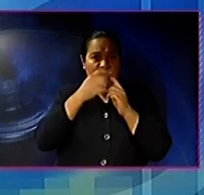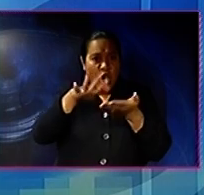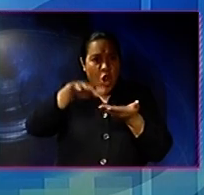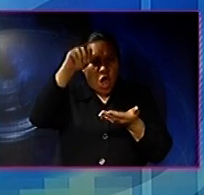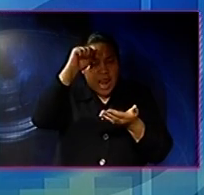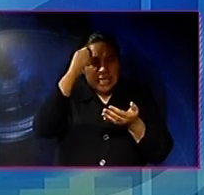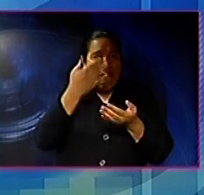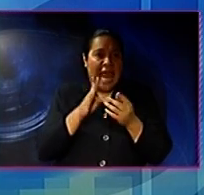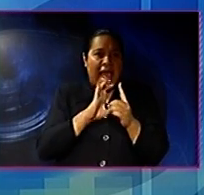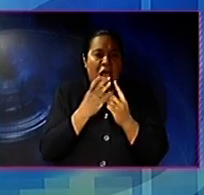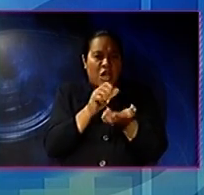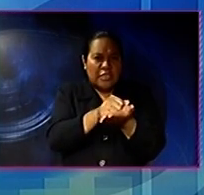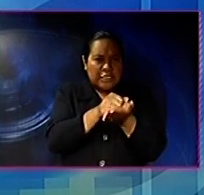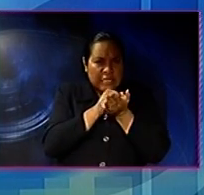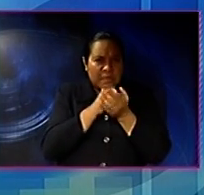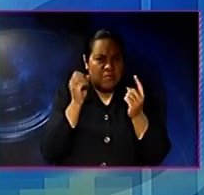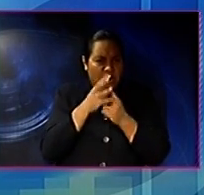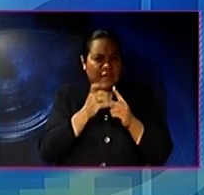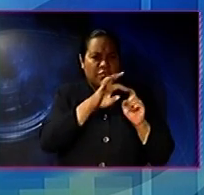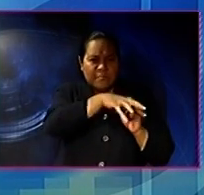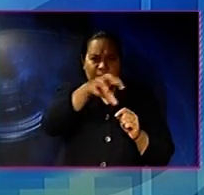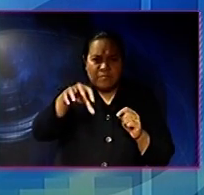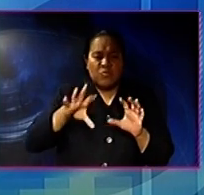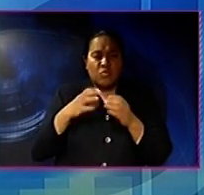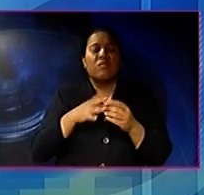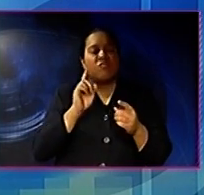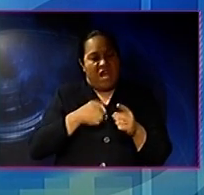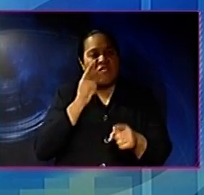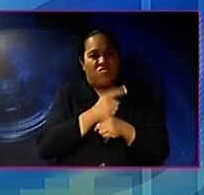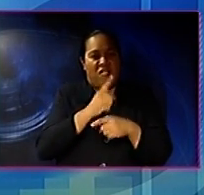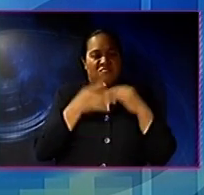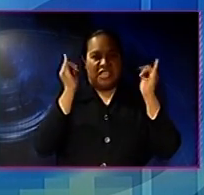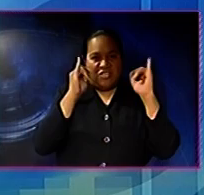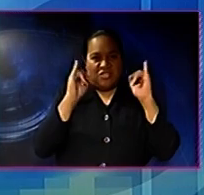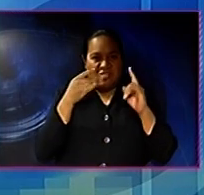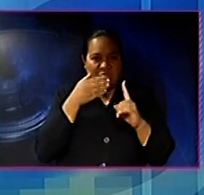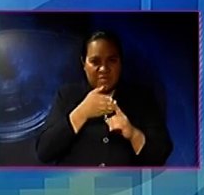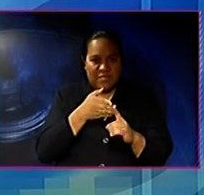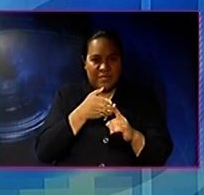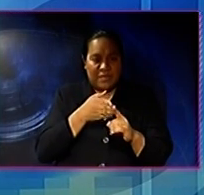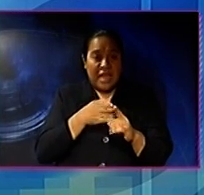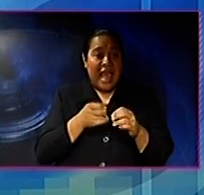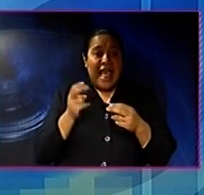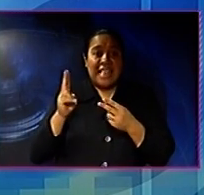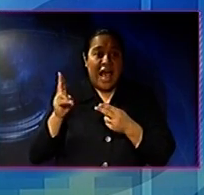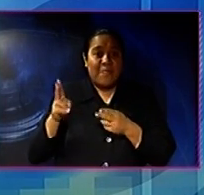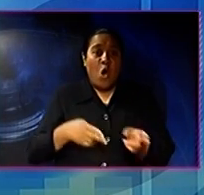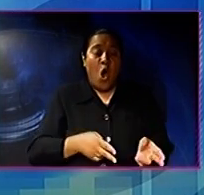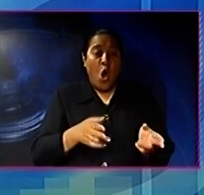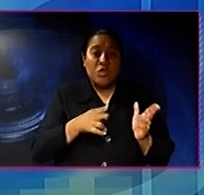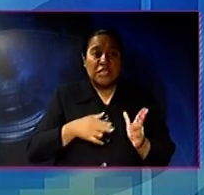and Expressions of Culture and its importance to the indigenous heritage of the Melanesian people, the hosting of